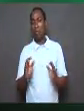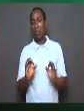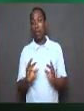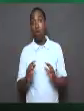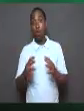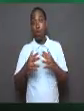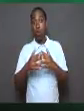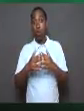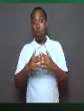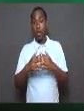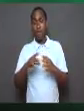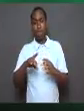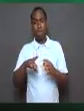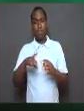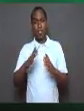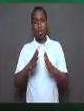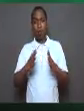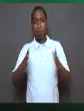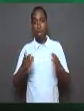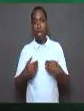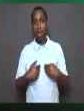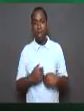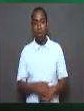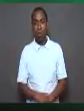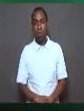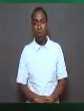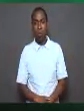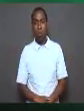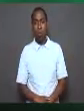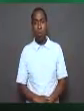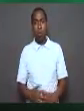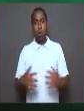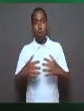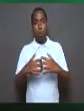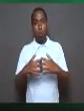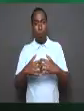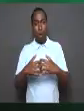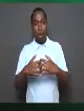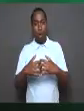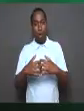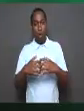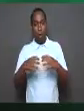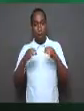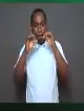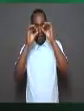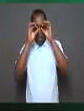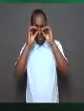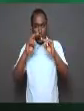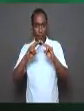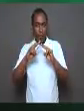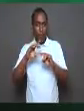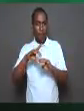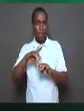microscope. A compound microscope is more powerful than a